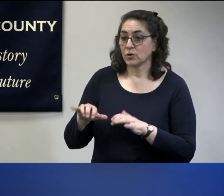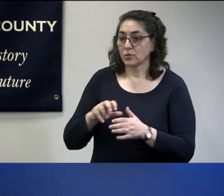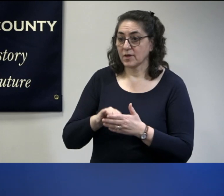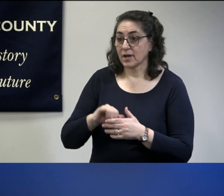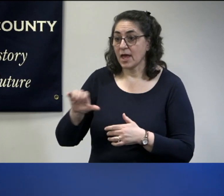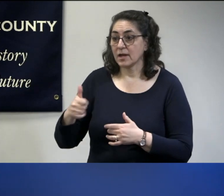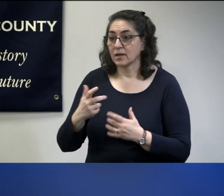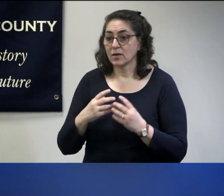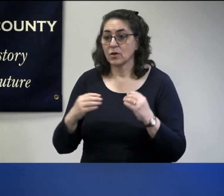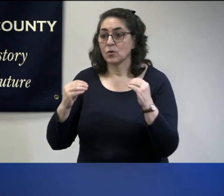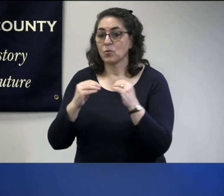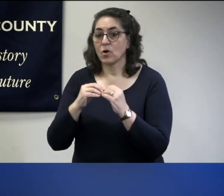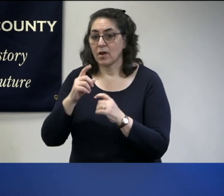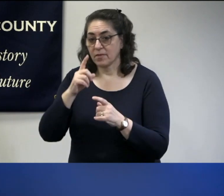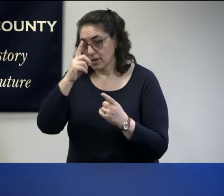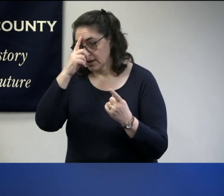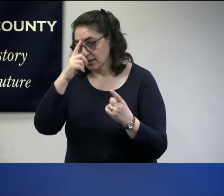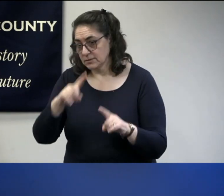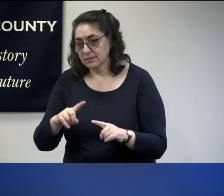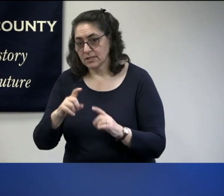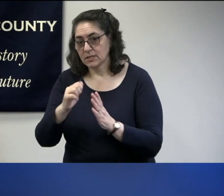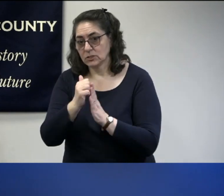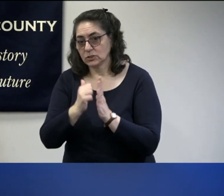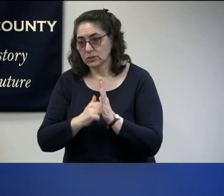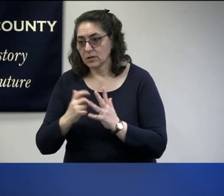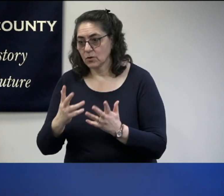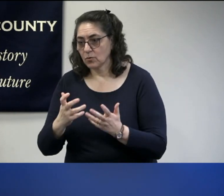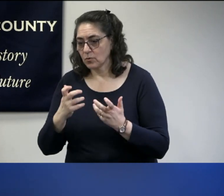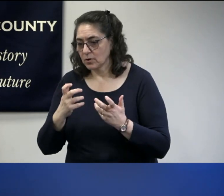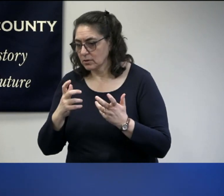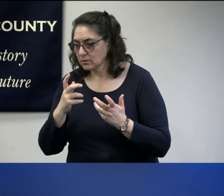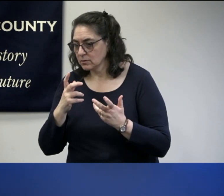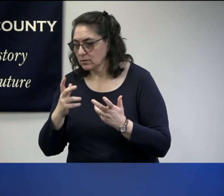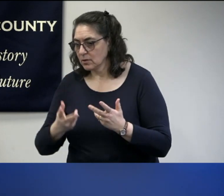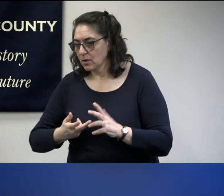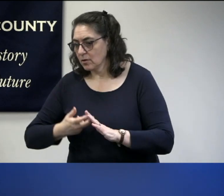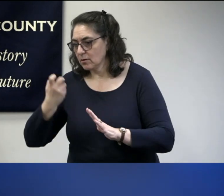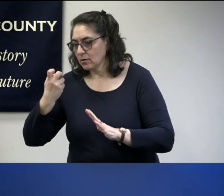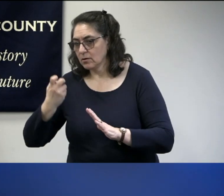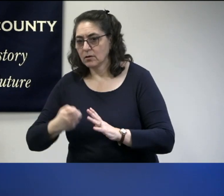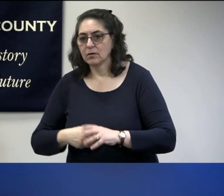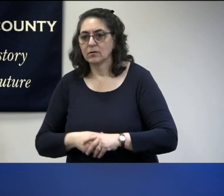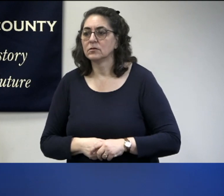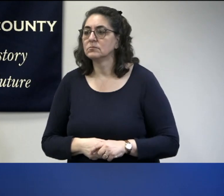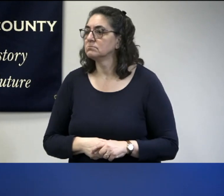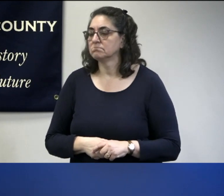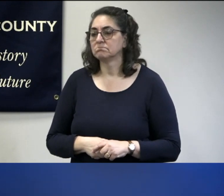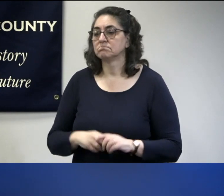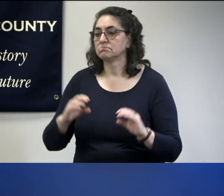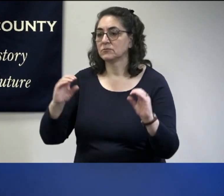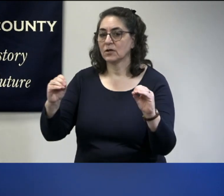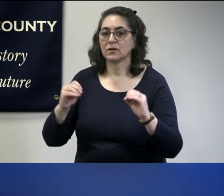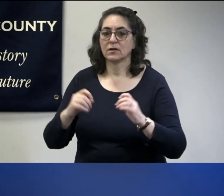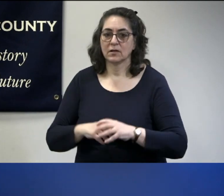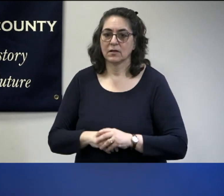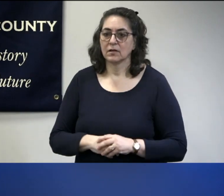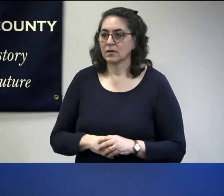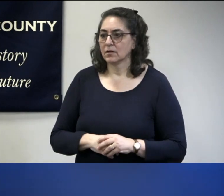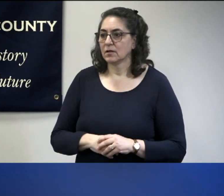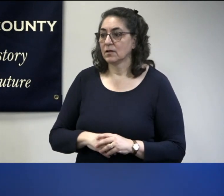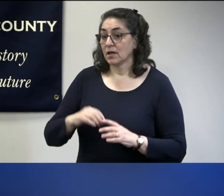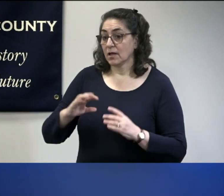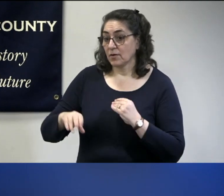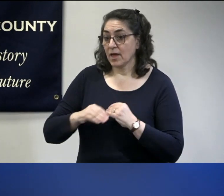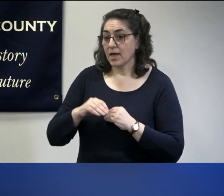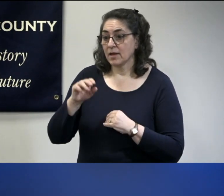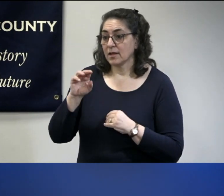on the consent agenda that any commissioner wants pulled off and voted separately? Okay. Seeing none, can I have a motion to add M73?